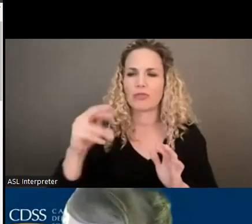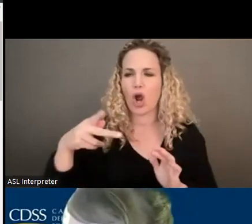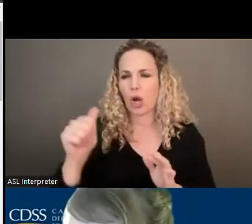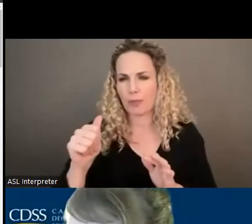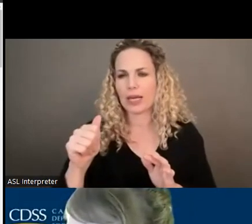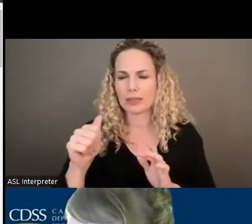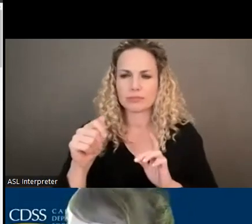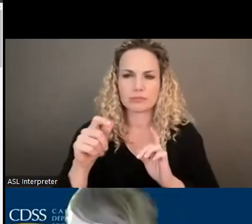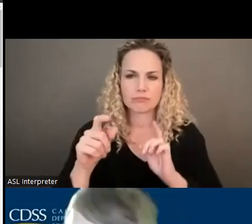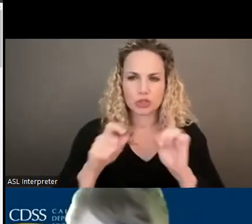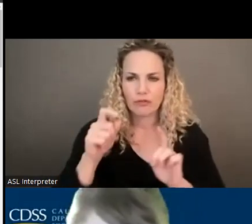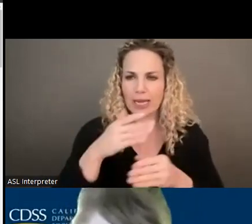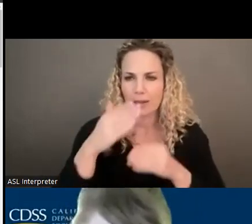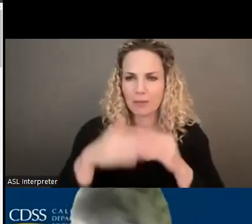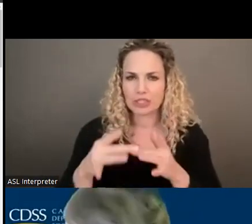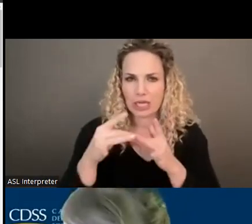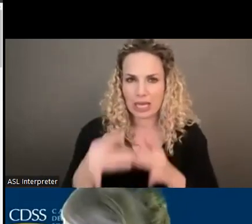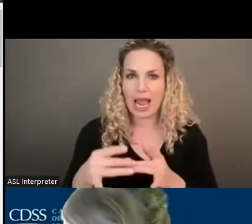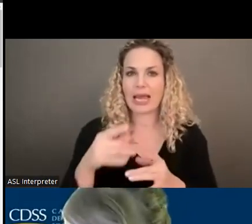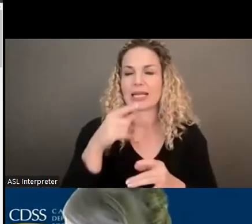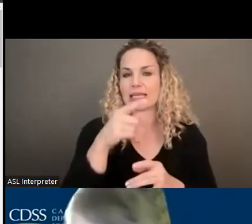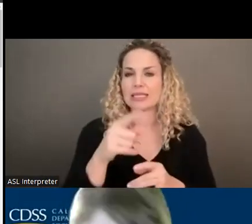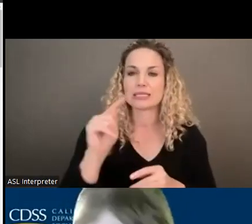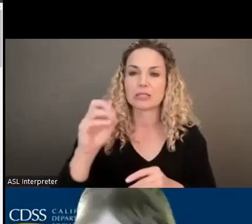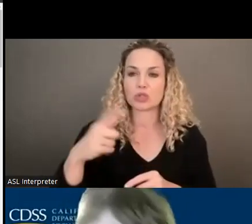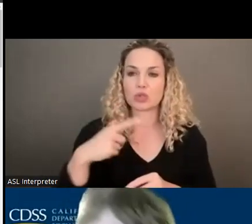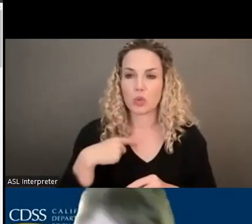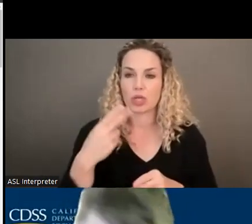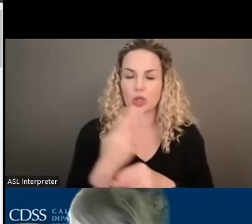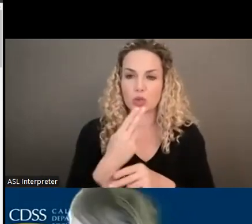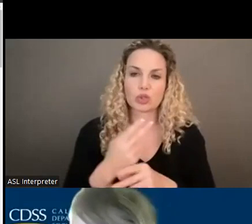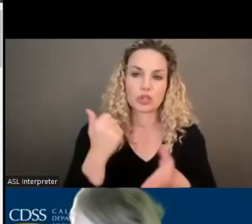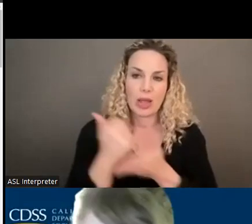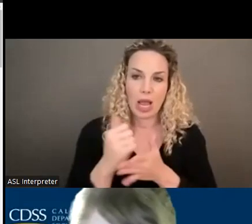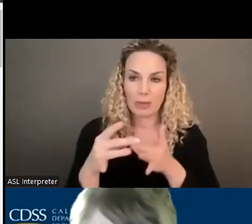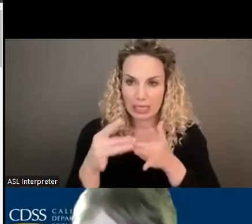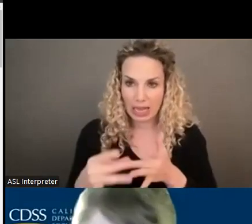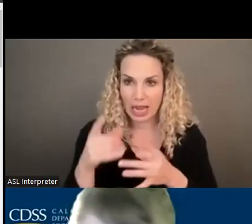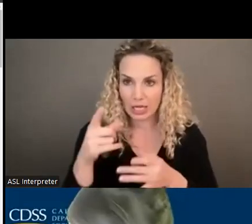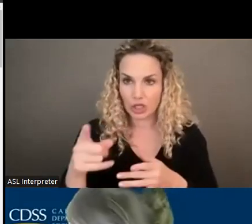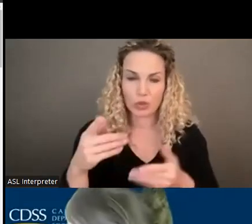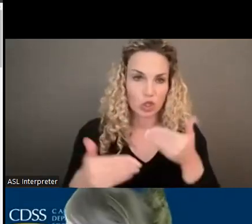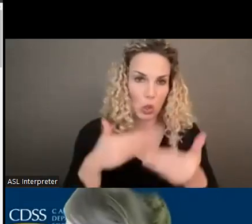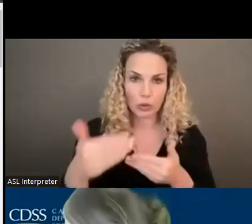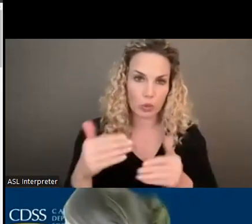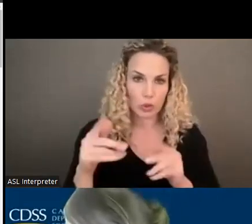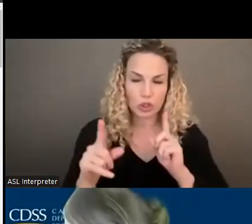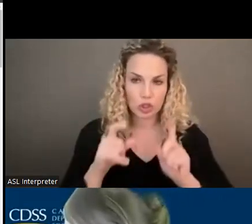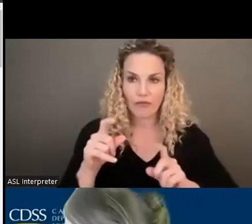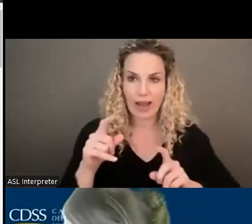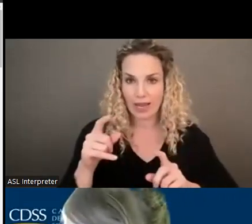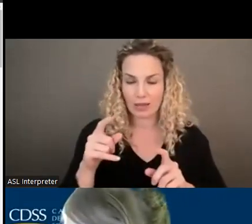guide. And this is a tool that we created to just help guide you as you're going through the survey on your